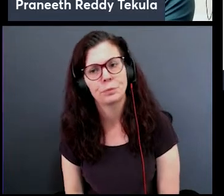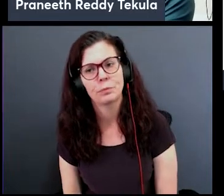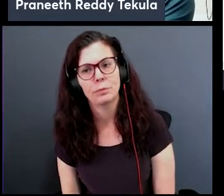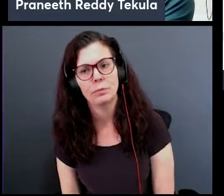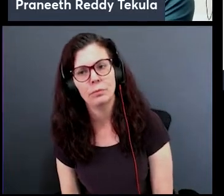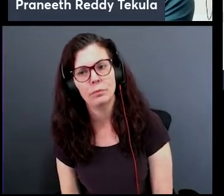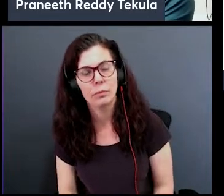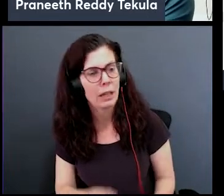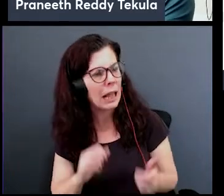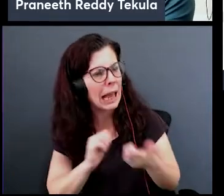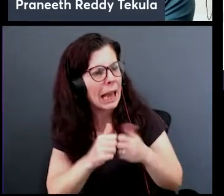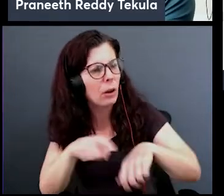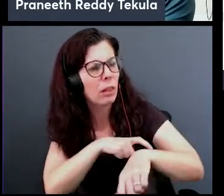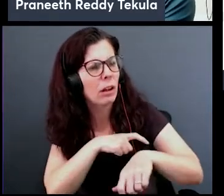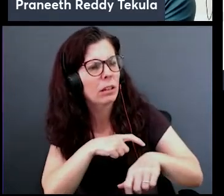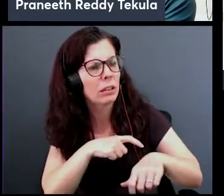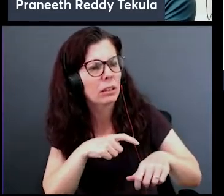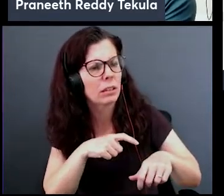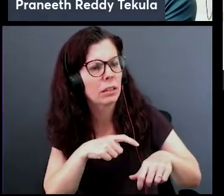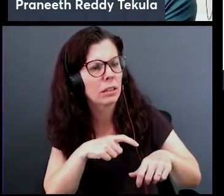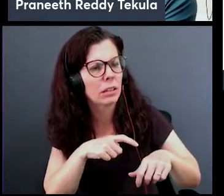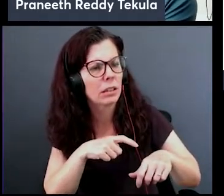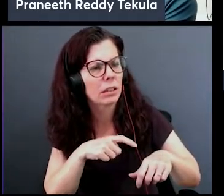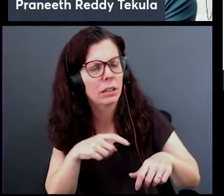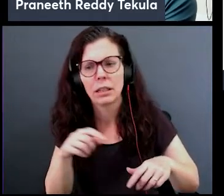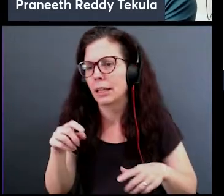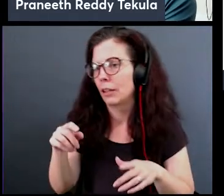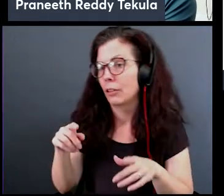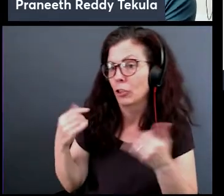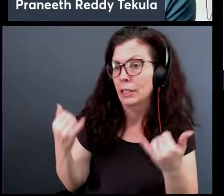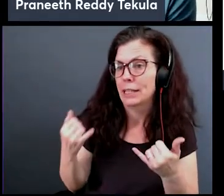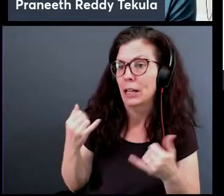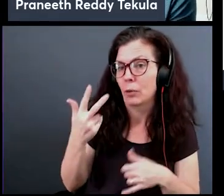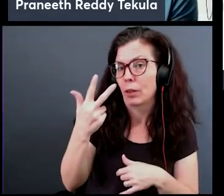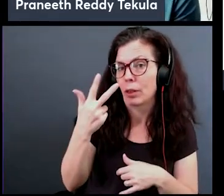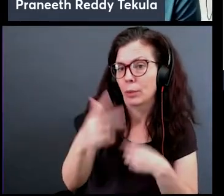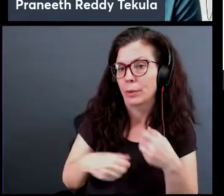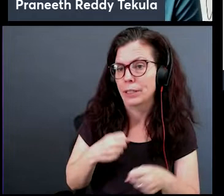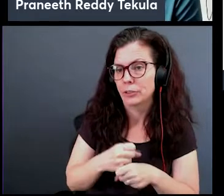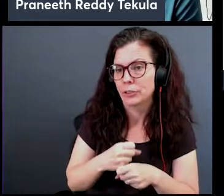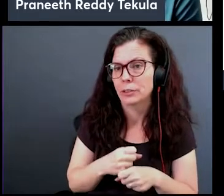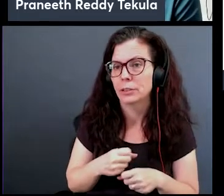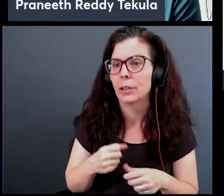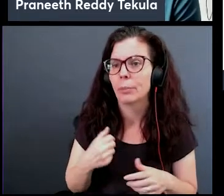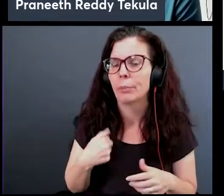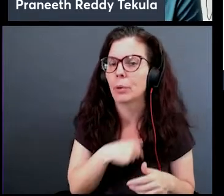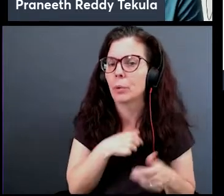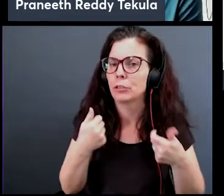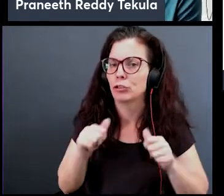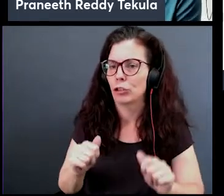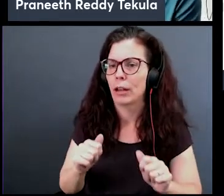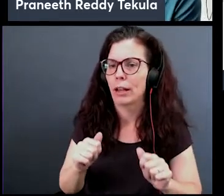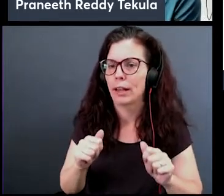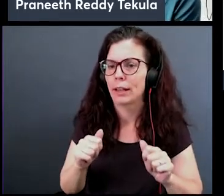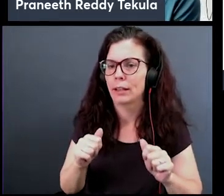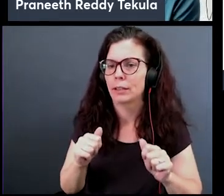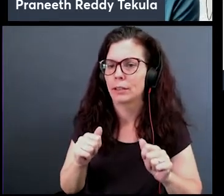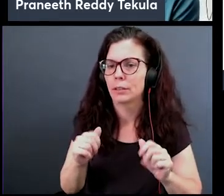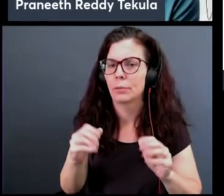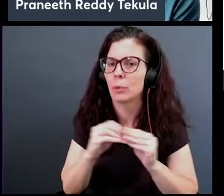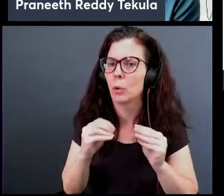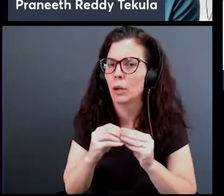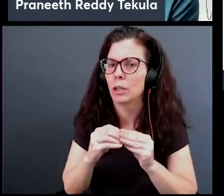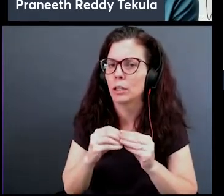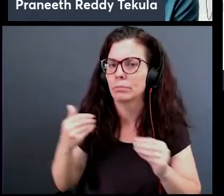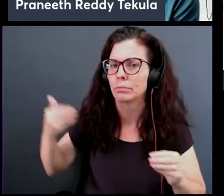The past how long? Uh, as of now, it's 3 hours, but we Okay, try to. got it. I mean, we will be increasing it even more in the